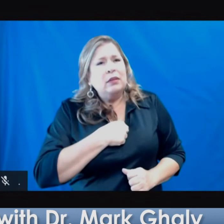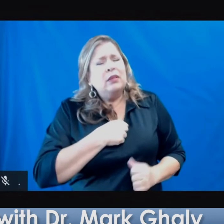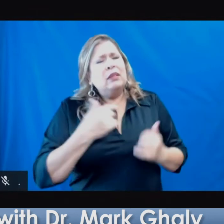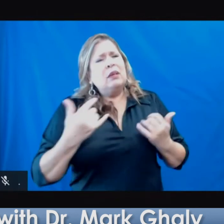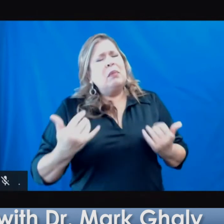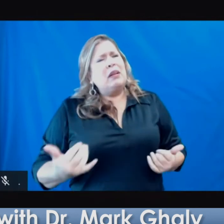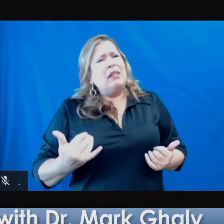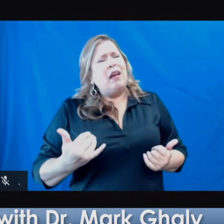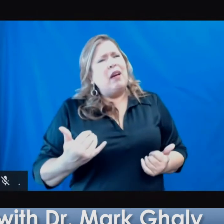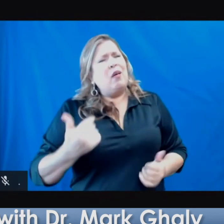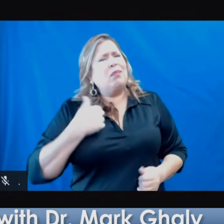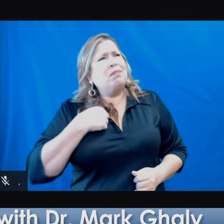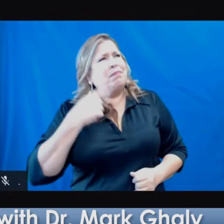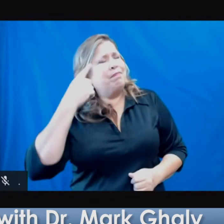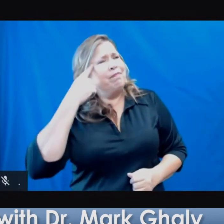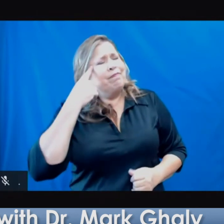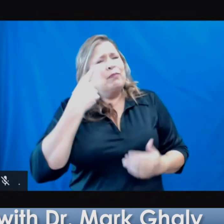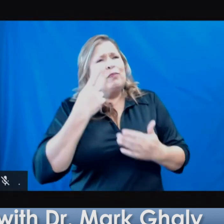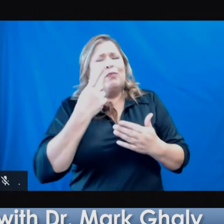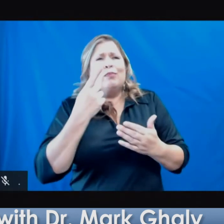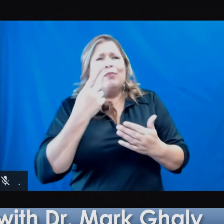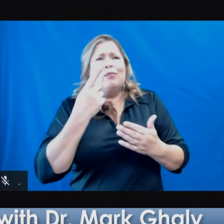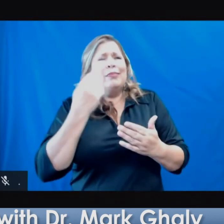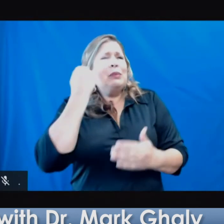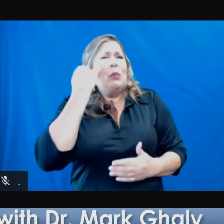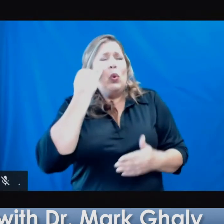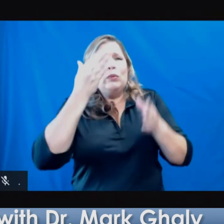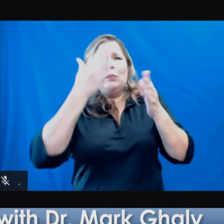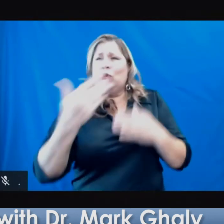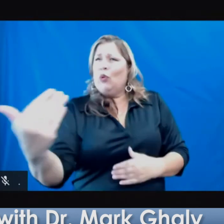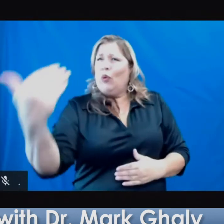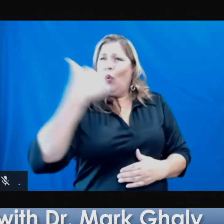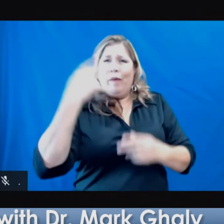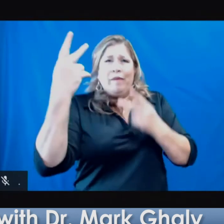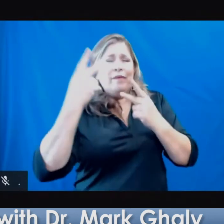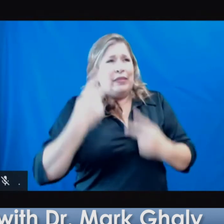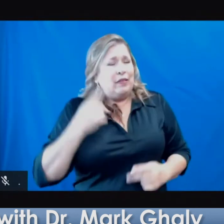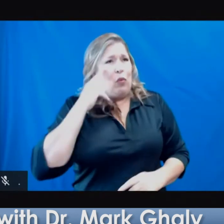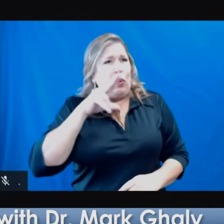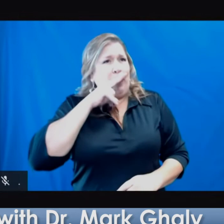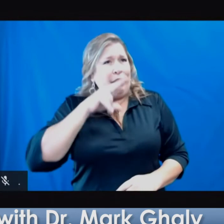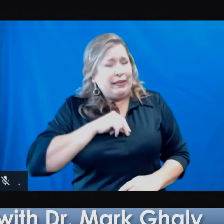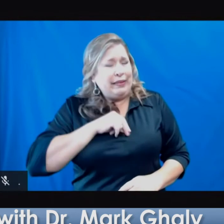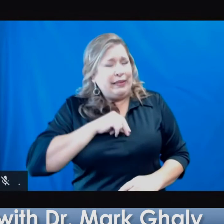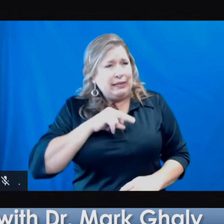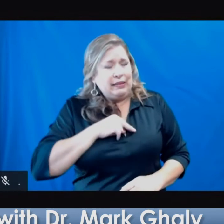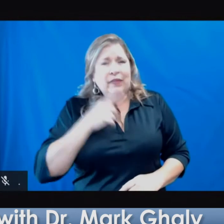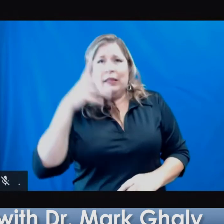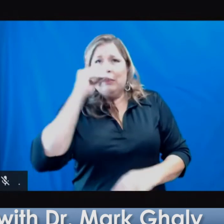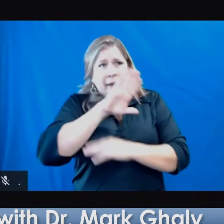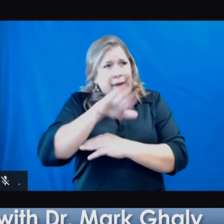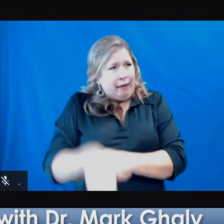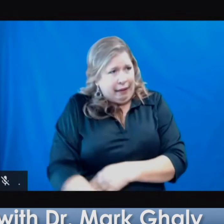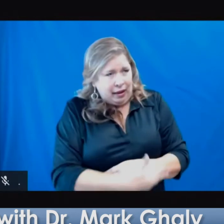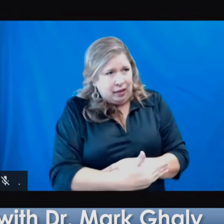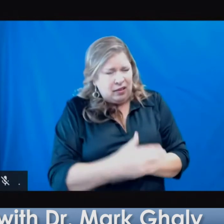for example, if somebody from out of the household visits for Thanksgiving, would they have to go home before 10 p.m. or could they stay